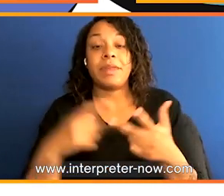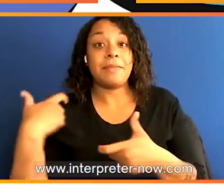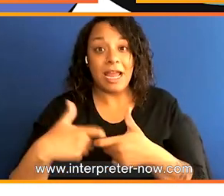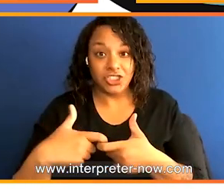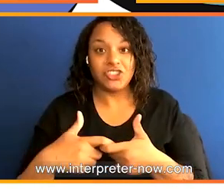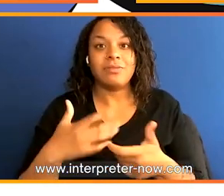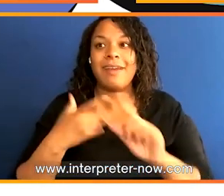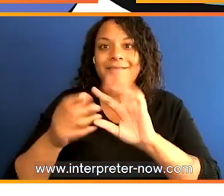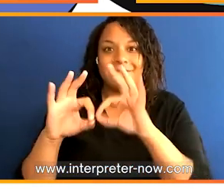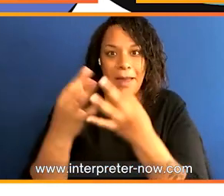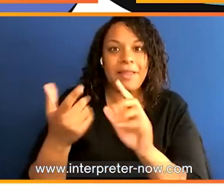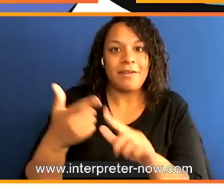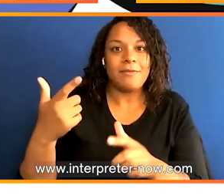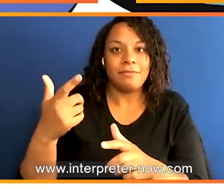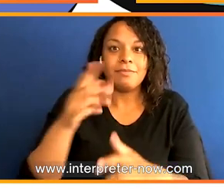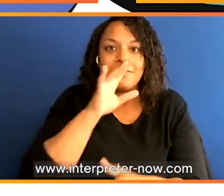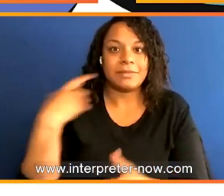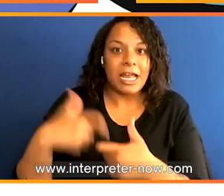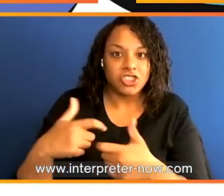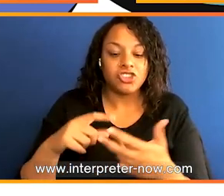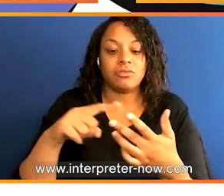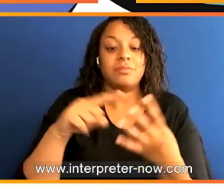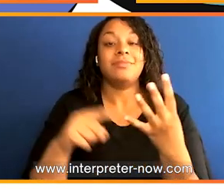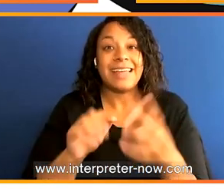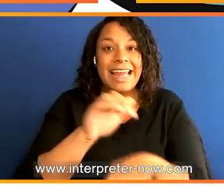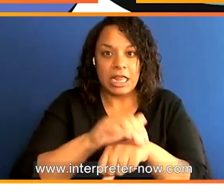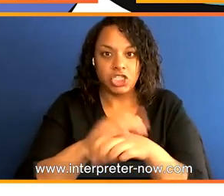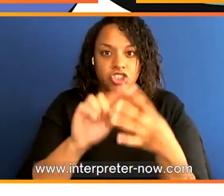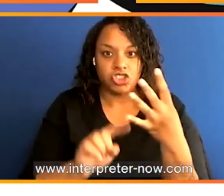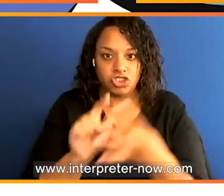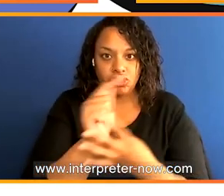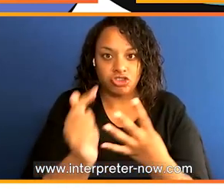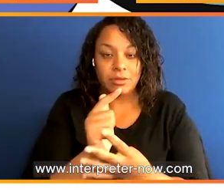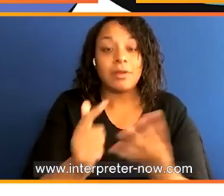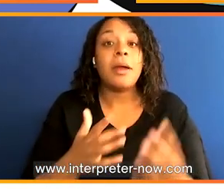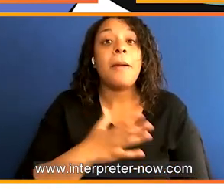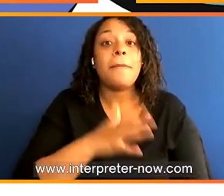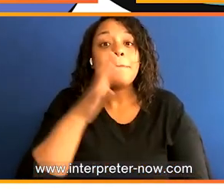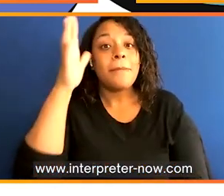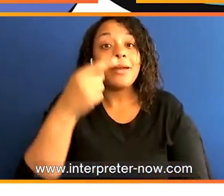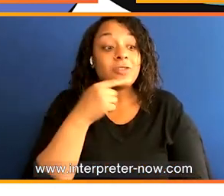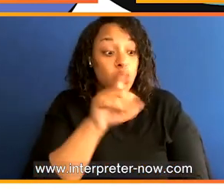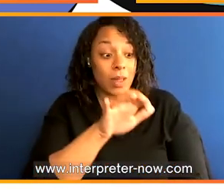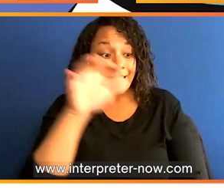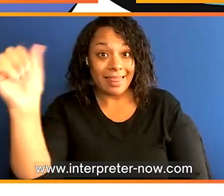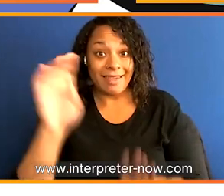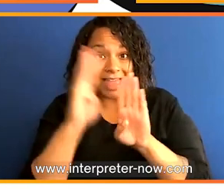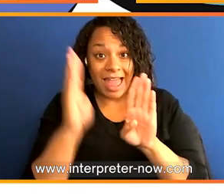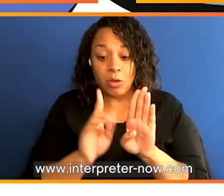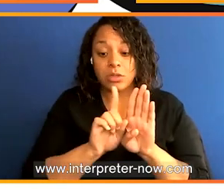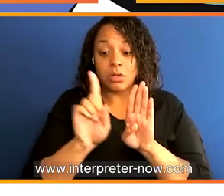who spoke Spanish. And then English. And my parents would say, only speak English when you leave the house, because we want